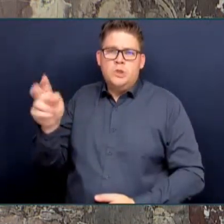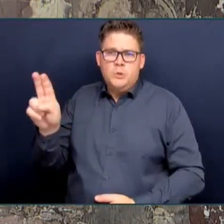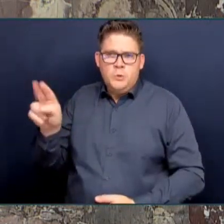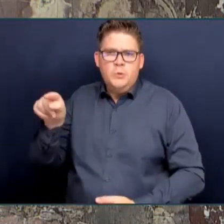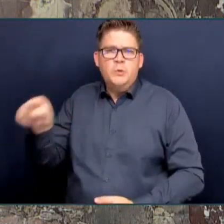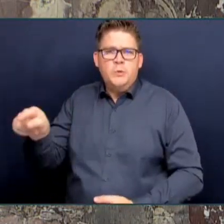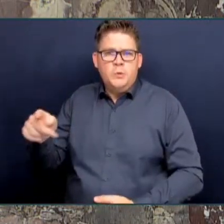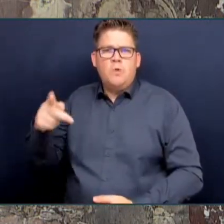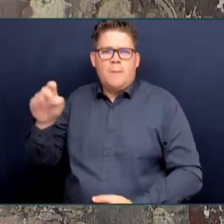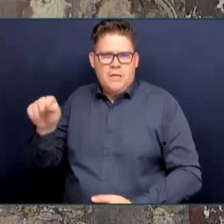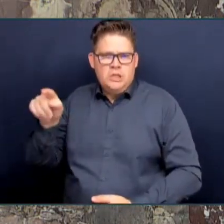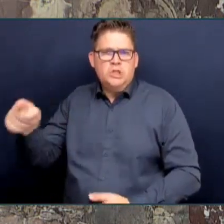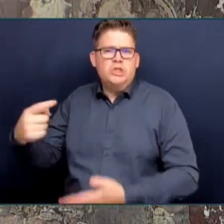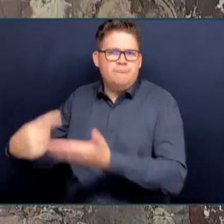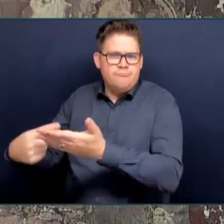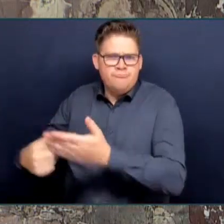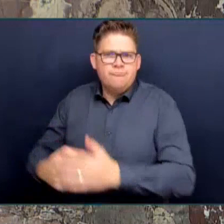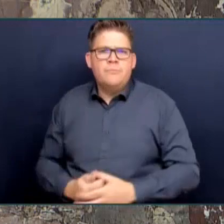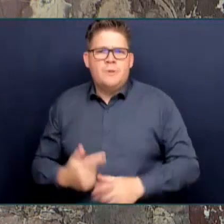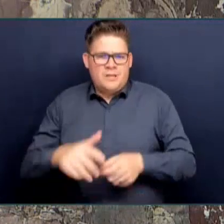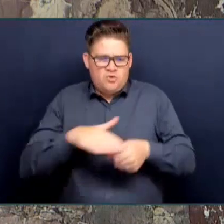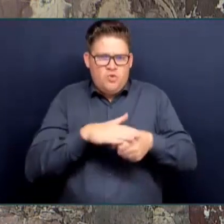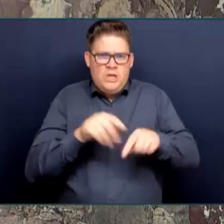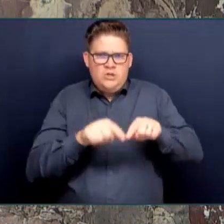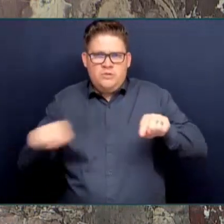federal level to get those rules changed.